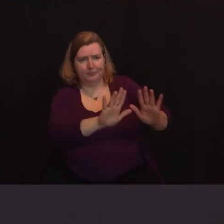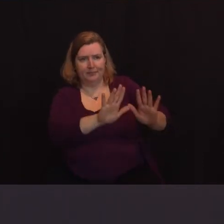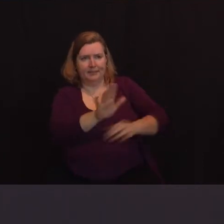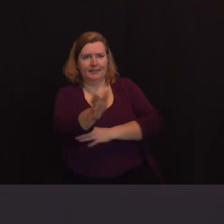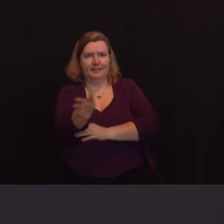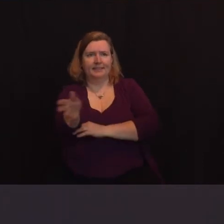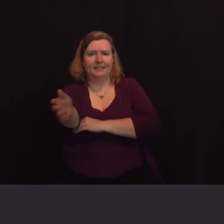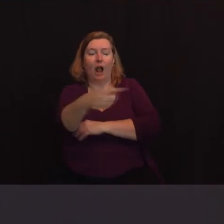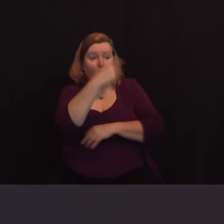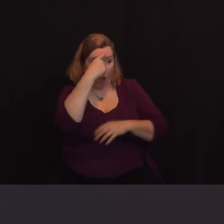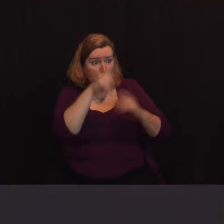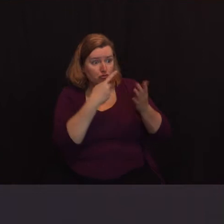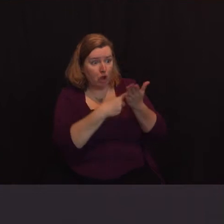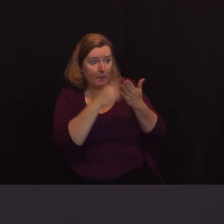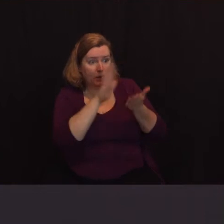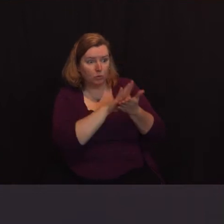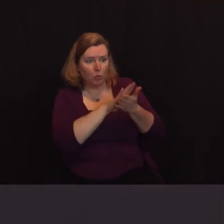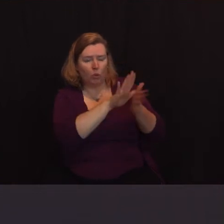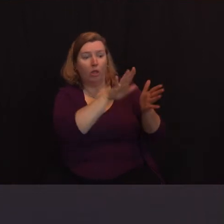I